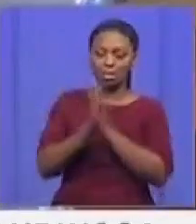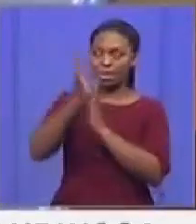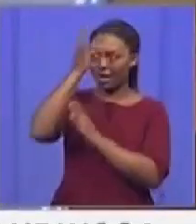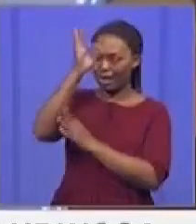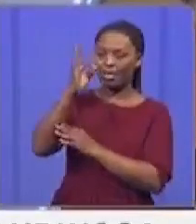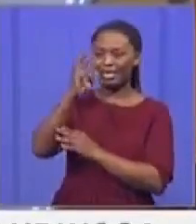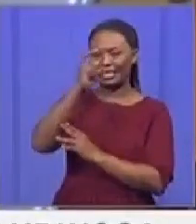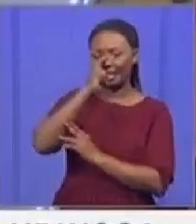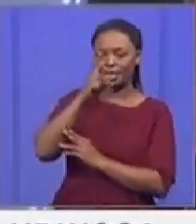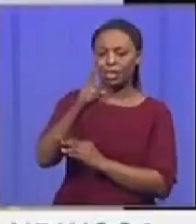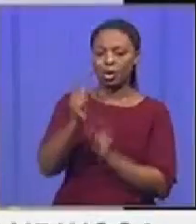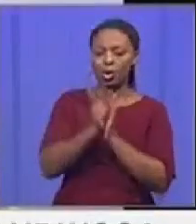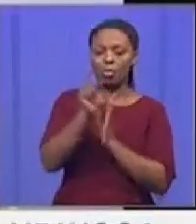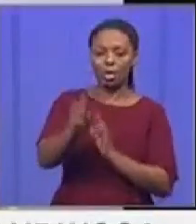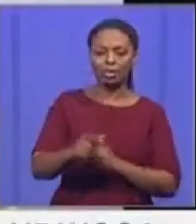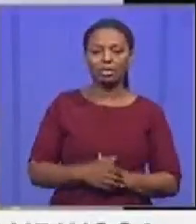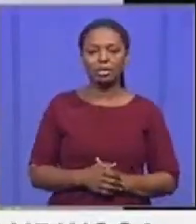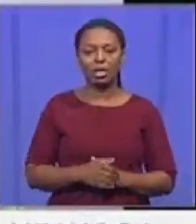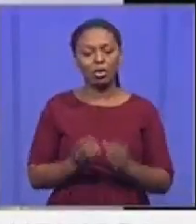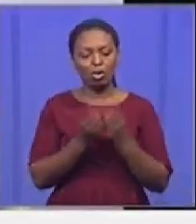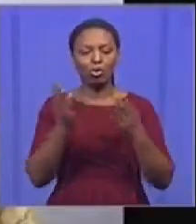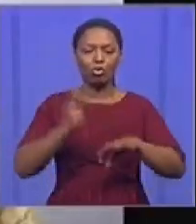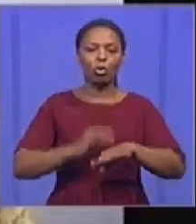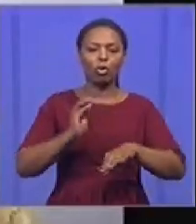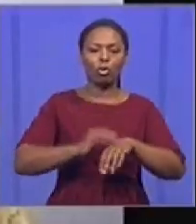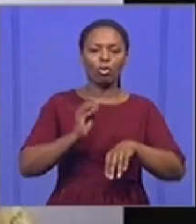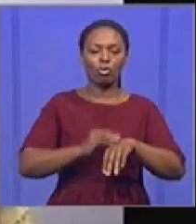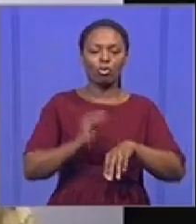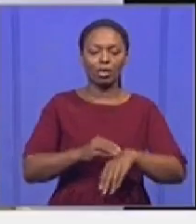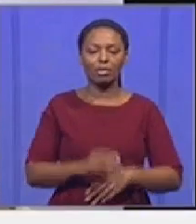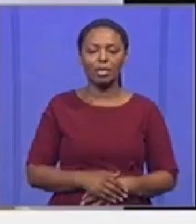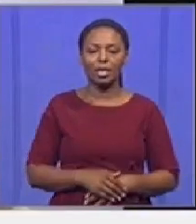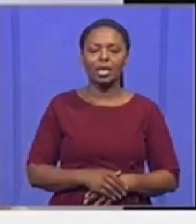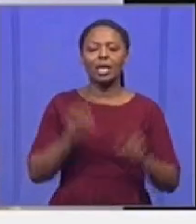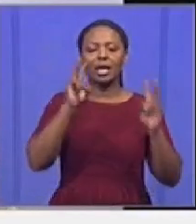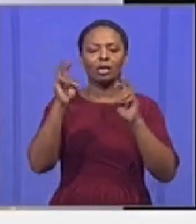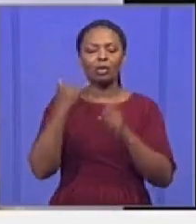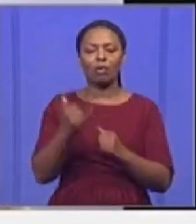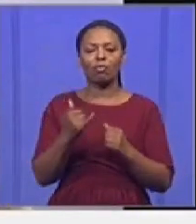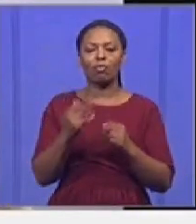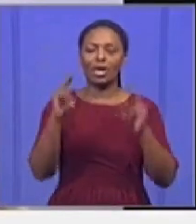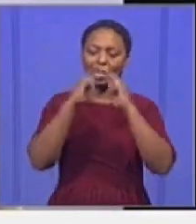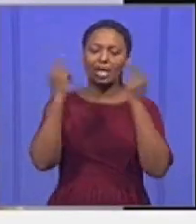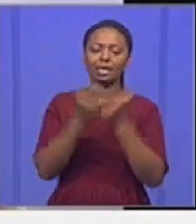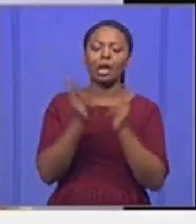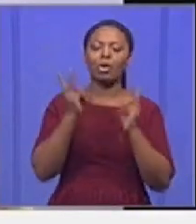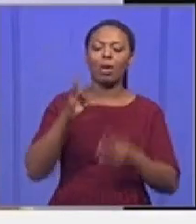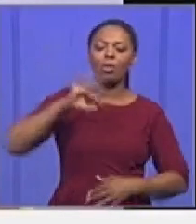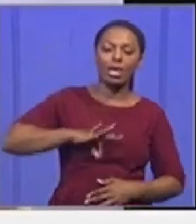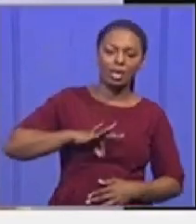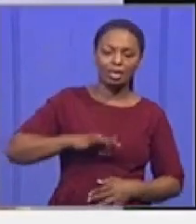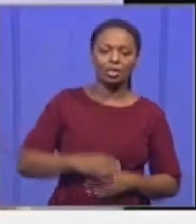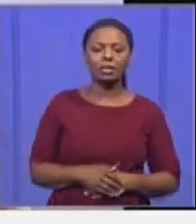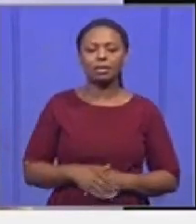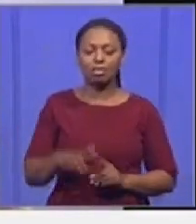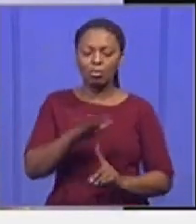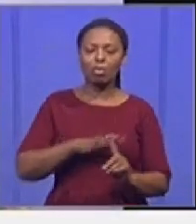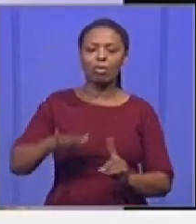gagamatsa molao. There are a lot of problems when coming to national minimum wages in the domestic work